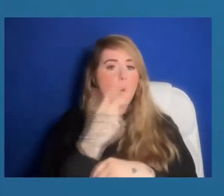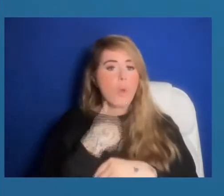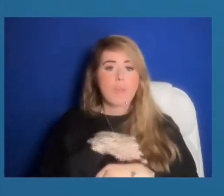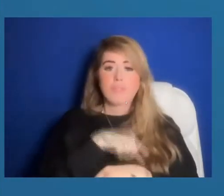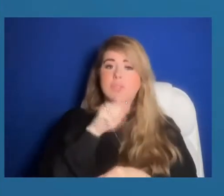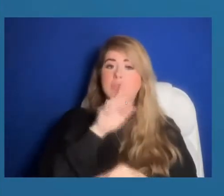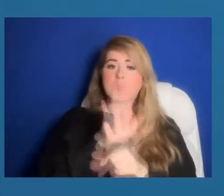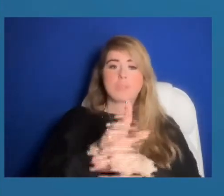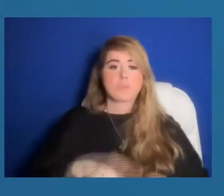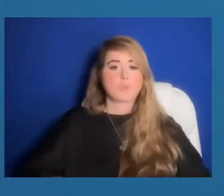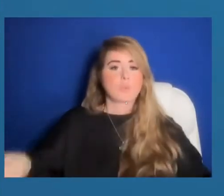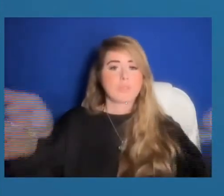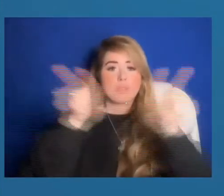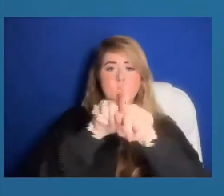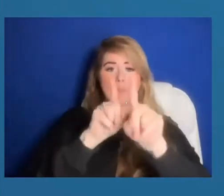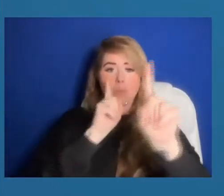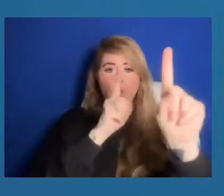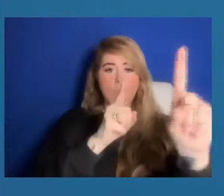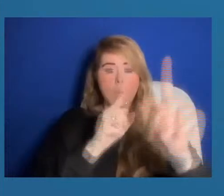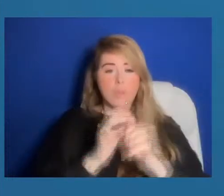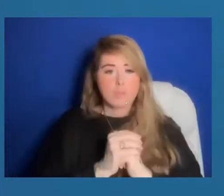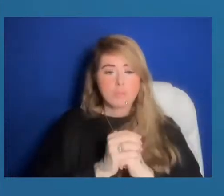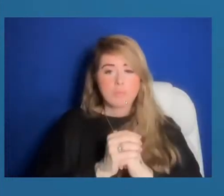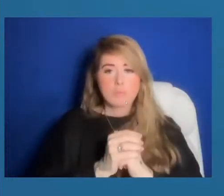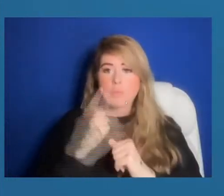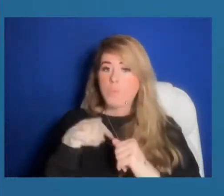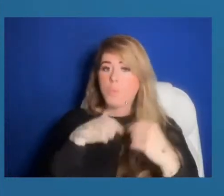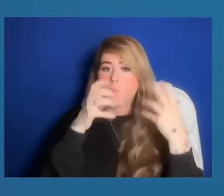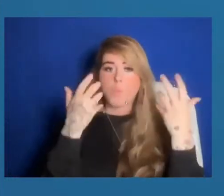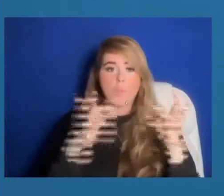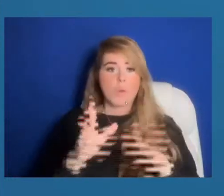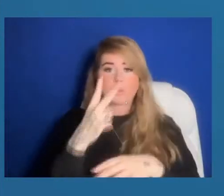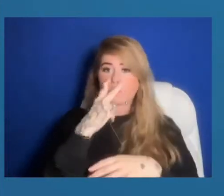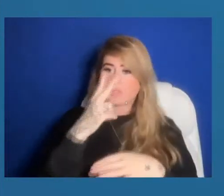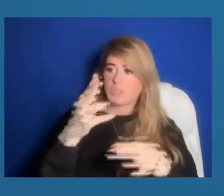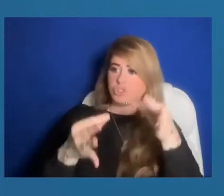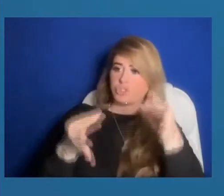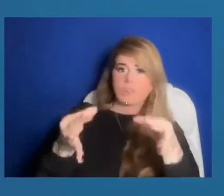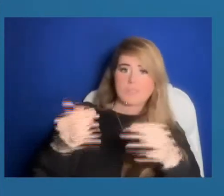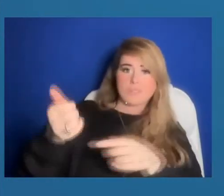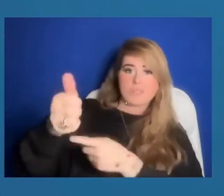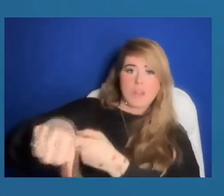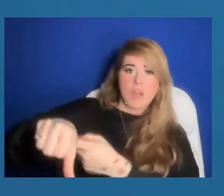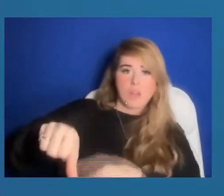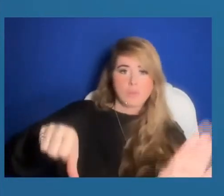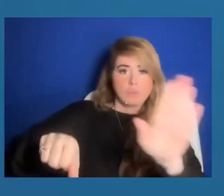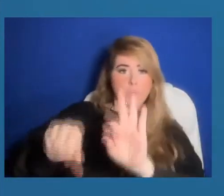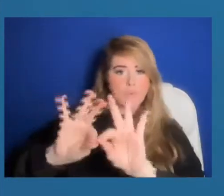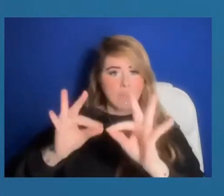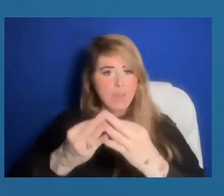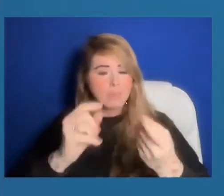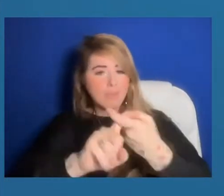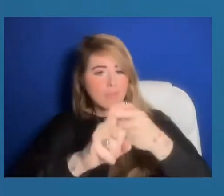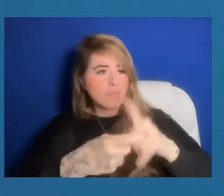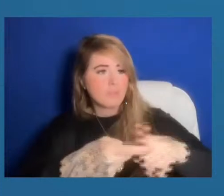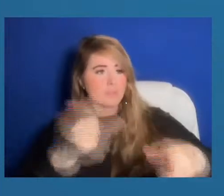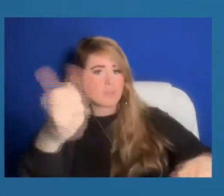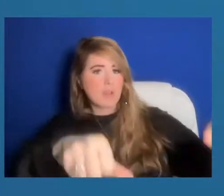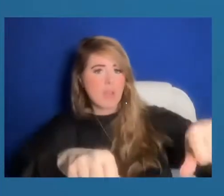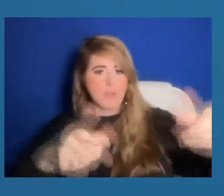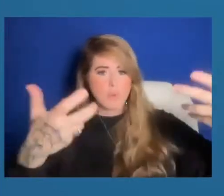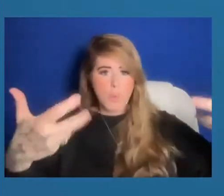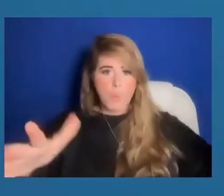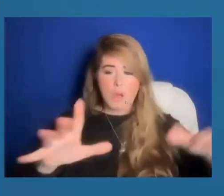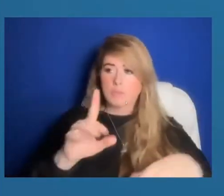goals because we do not want to see justice denied to your family, to your friends, to the real victims in this